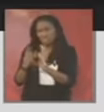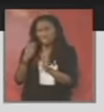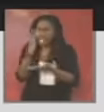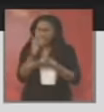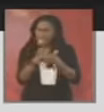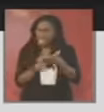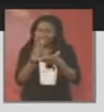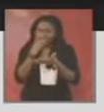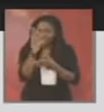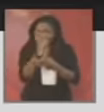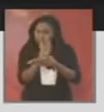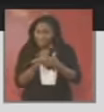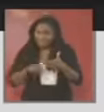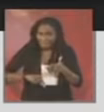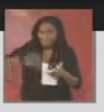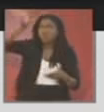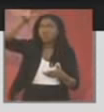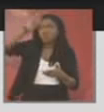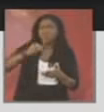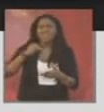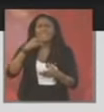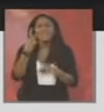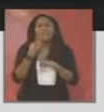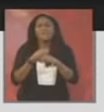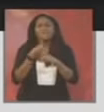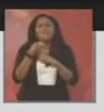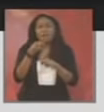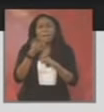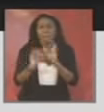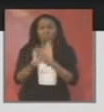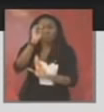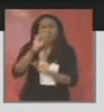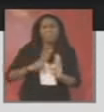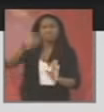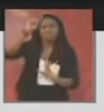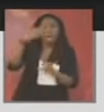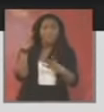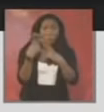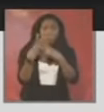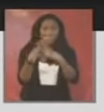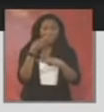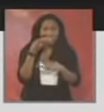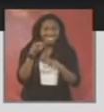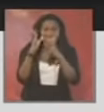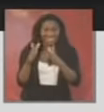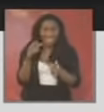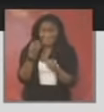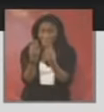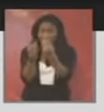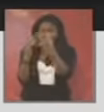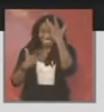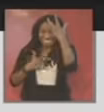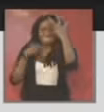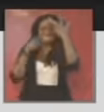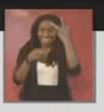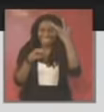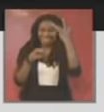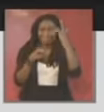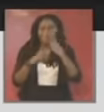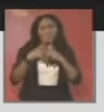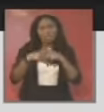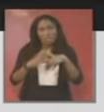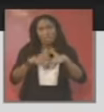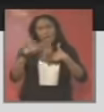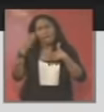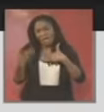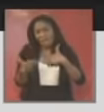that prison cluster that had nearly 200 cases in it. And then December with reasonably low numbers